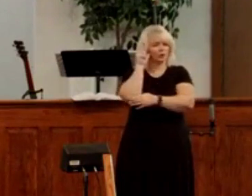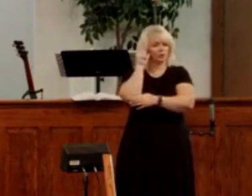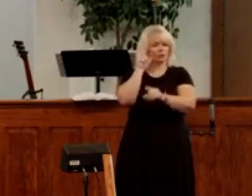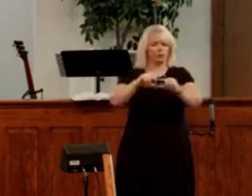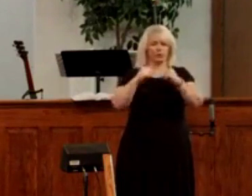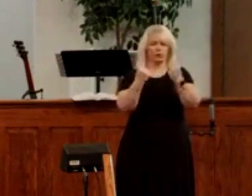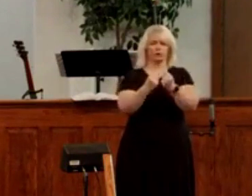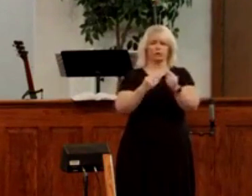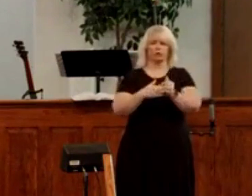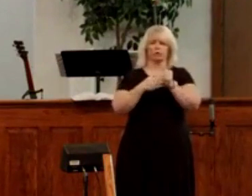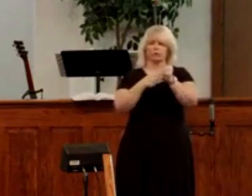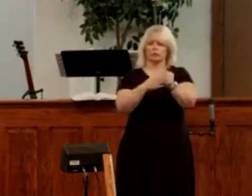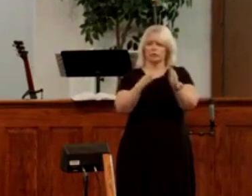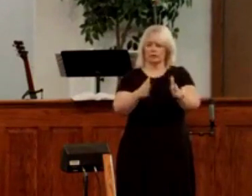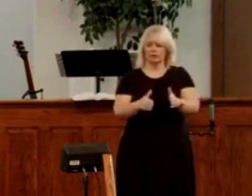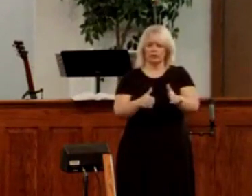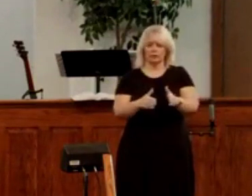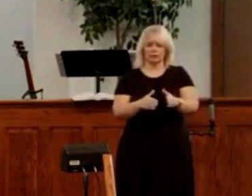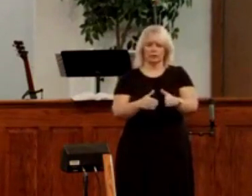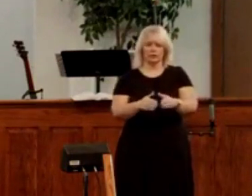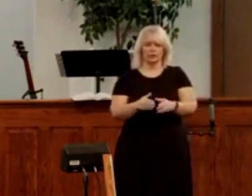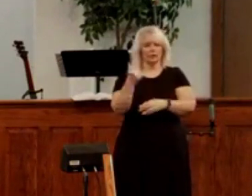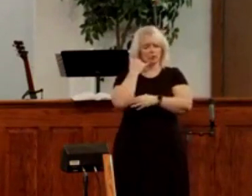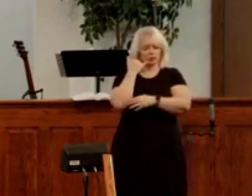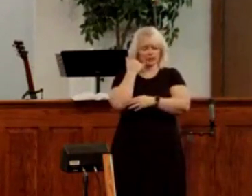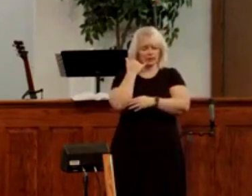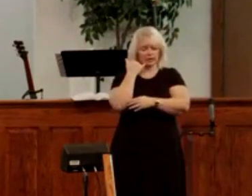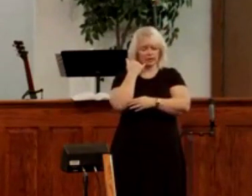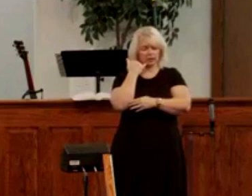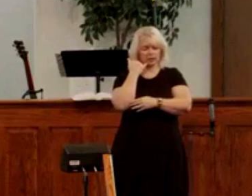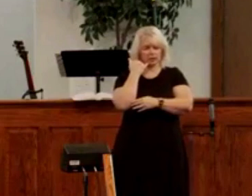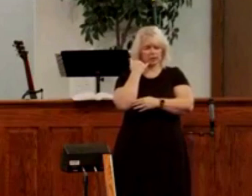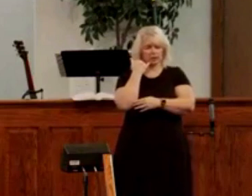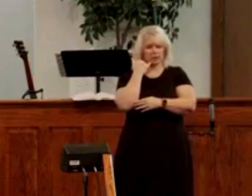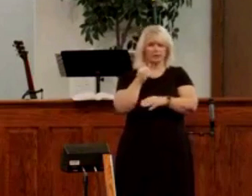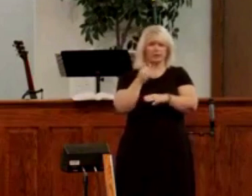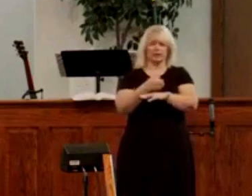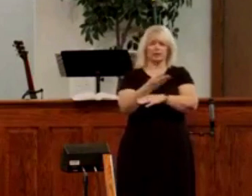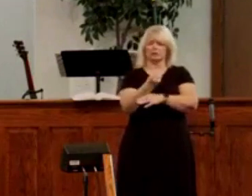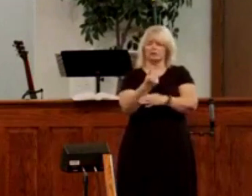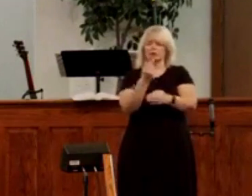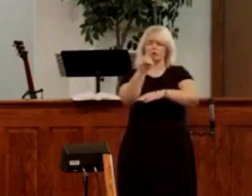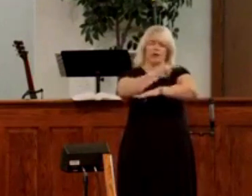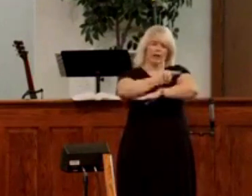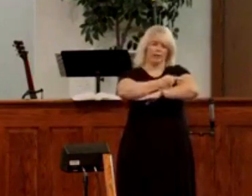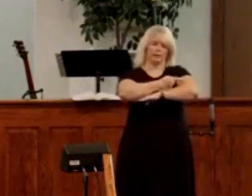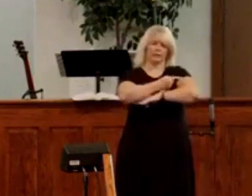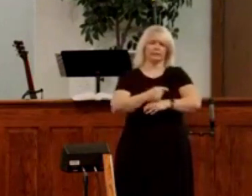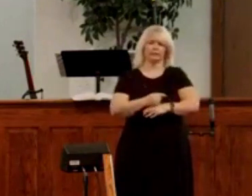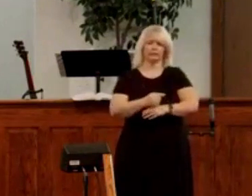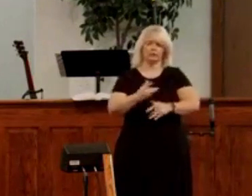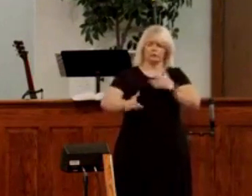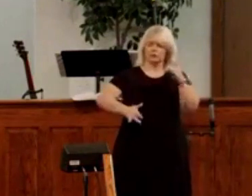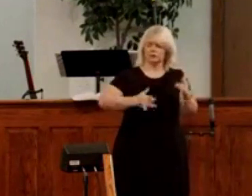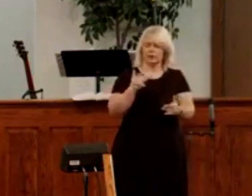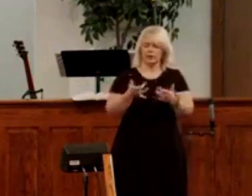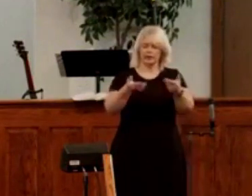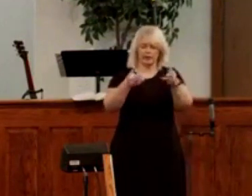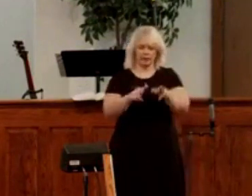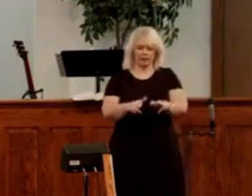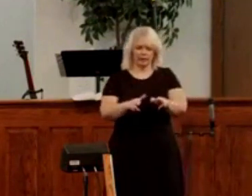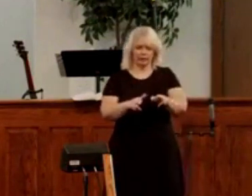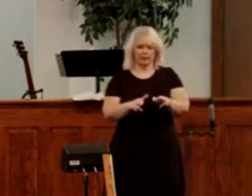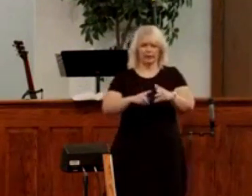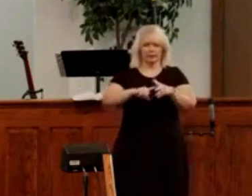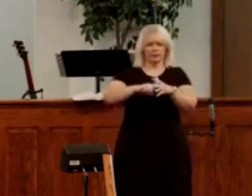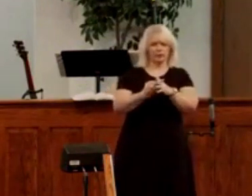yet, don't worry about that. They're going to be making their contacts probably over the next couple of days. But we're really looking forward to that as we get kicked